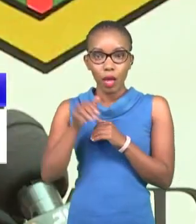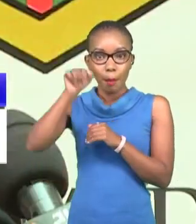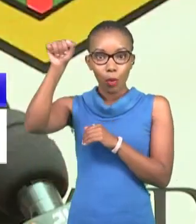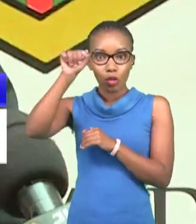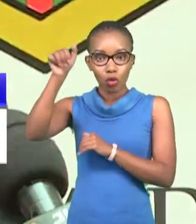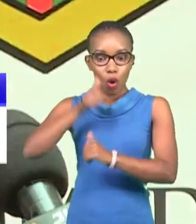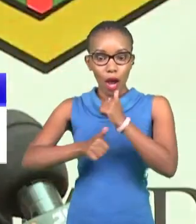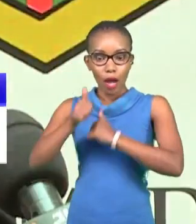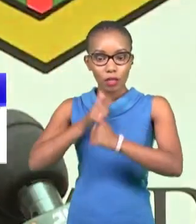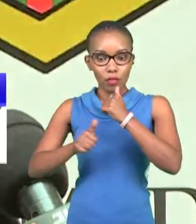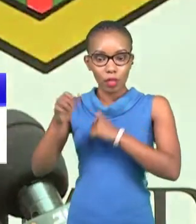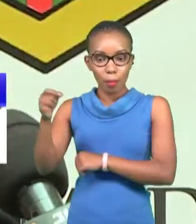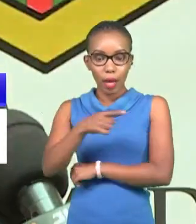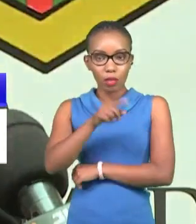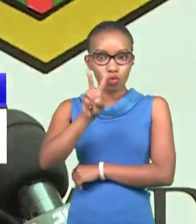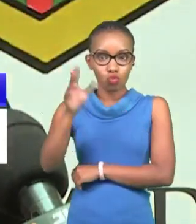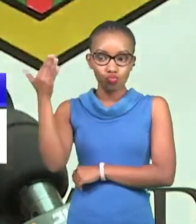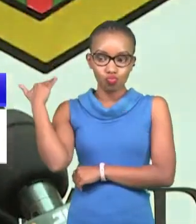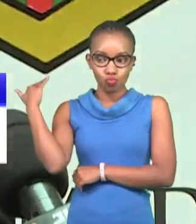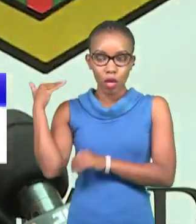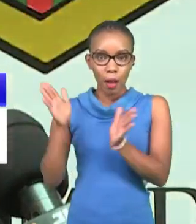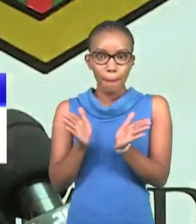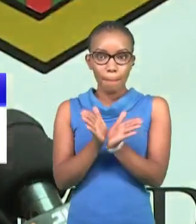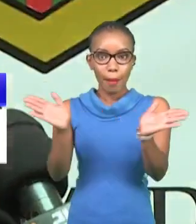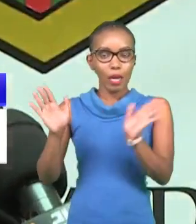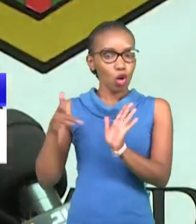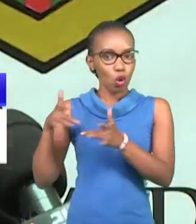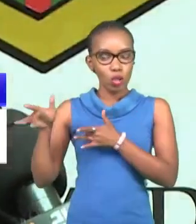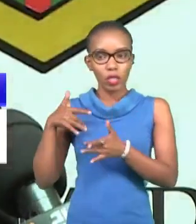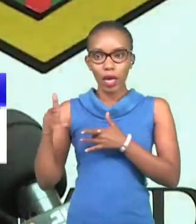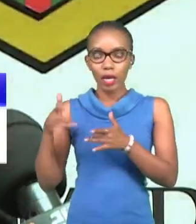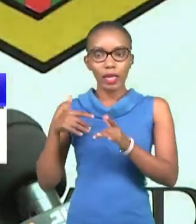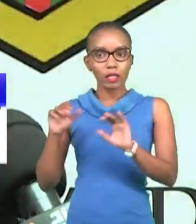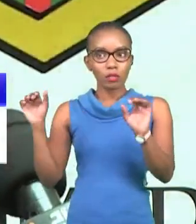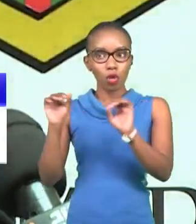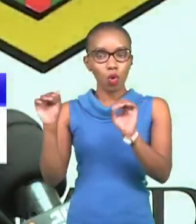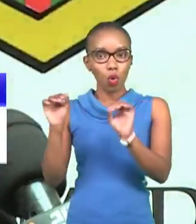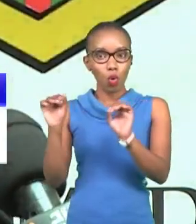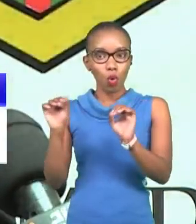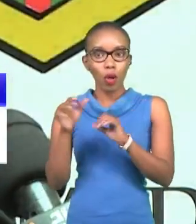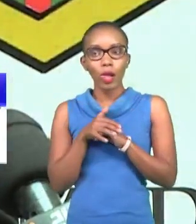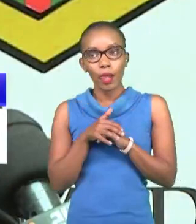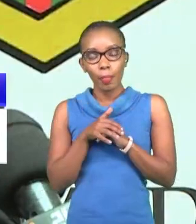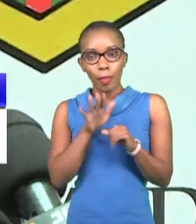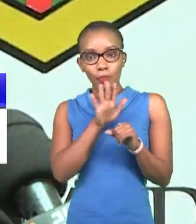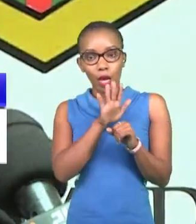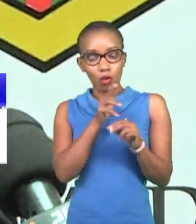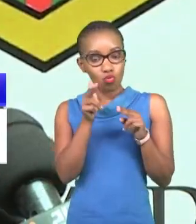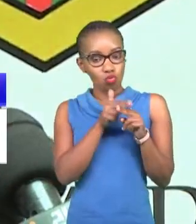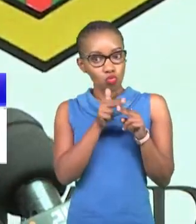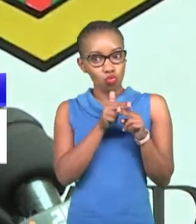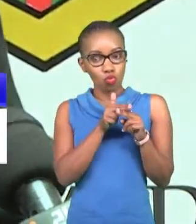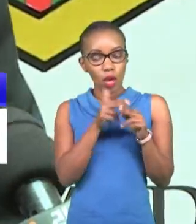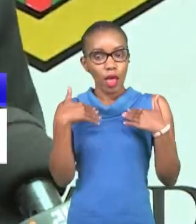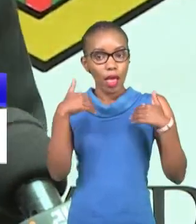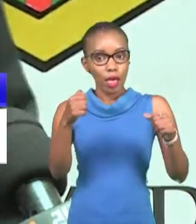months. We're seeing that the public is no longer concerned, and this will overwhelm our healthcare system. In